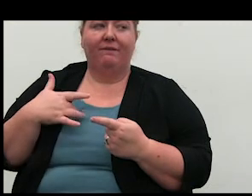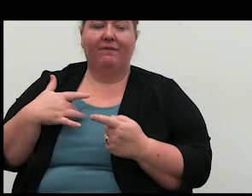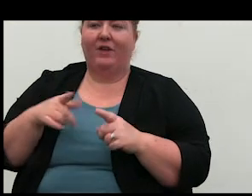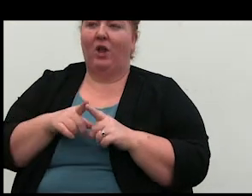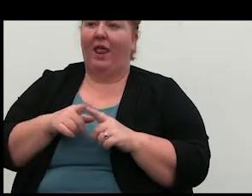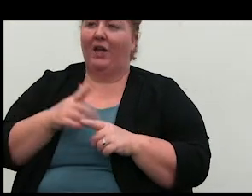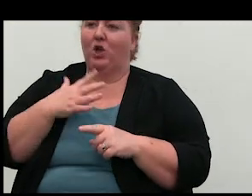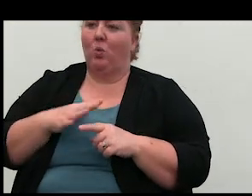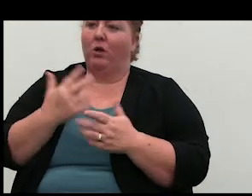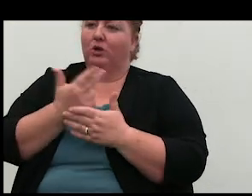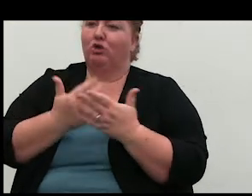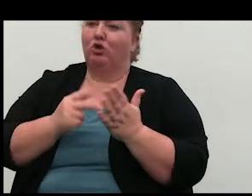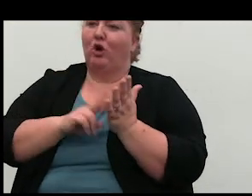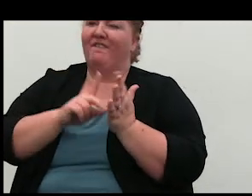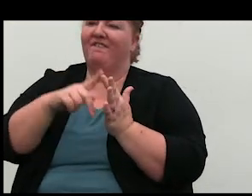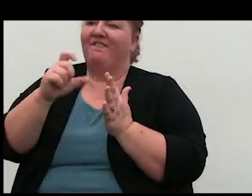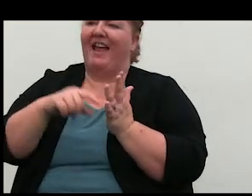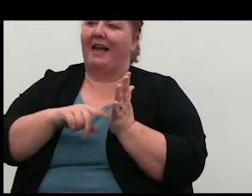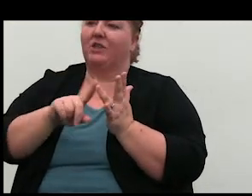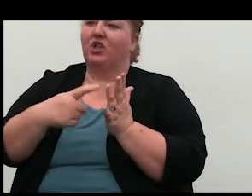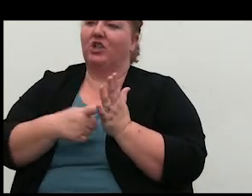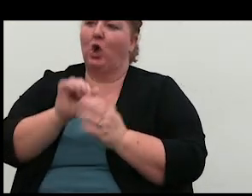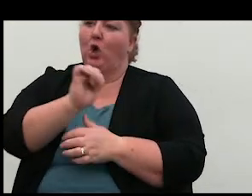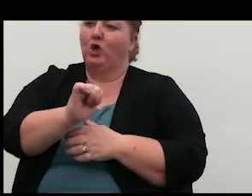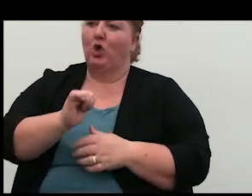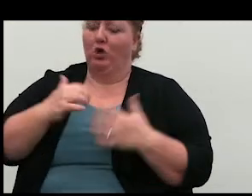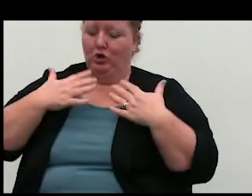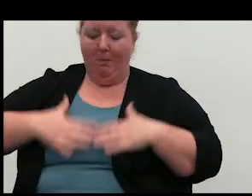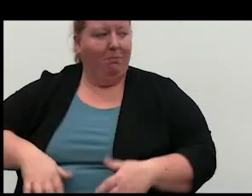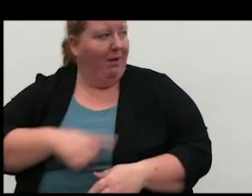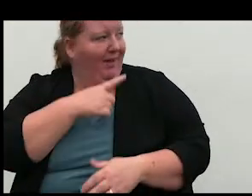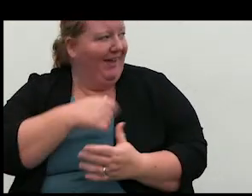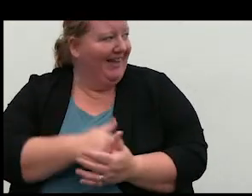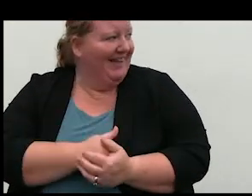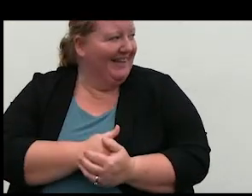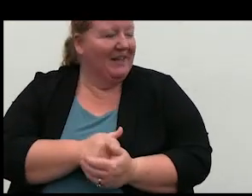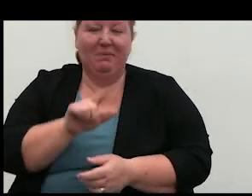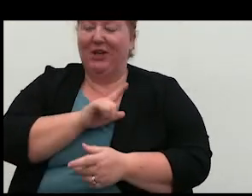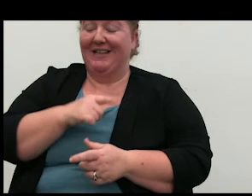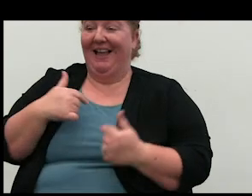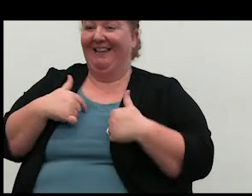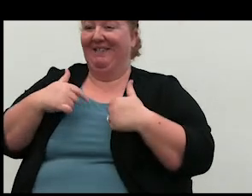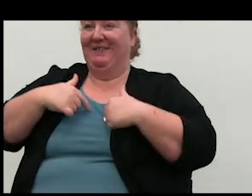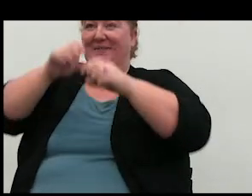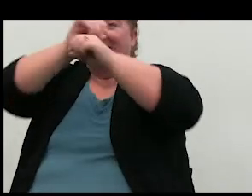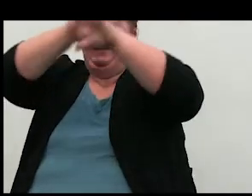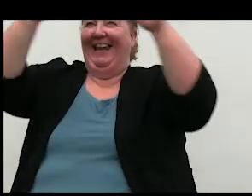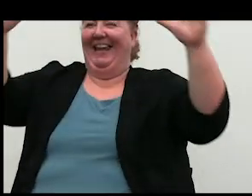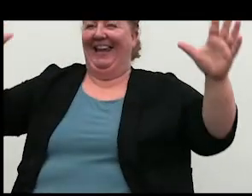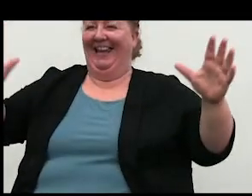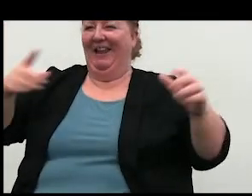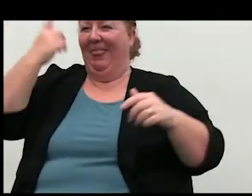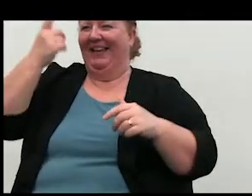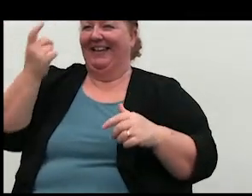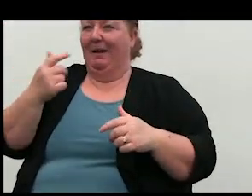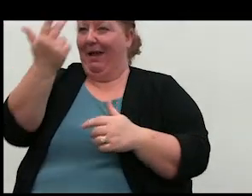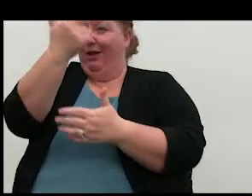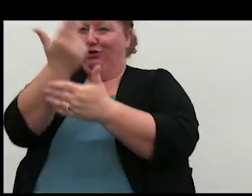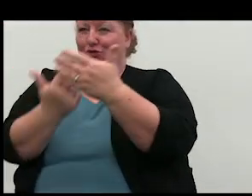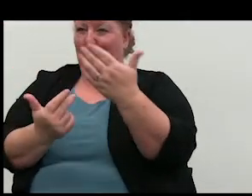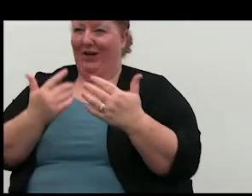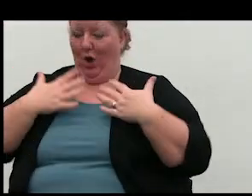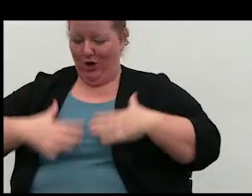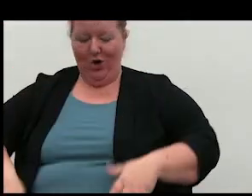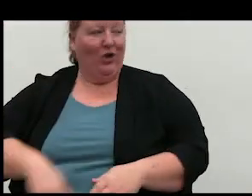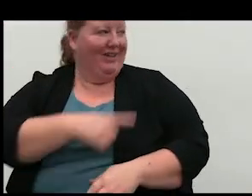jumper. Because I've been sort of imagining that the entire, yeah, it's distracting for a